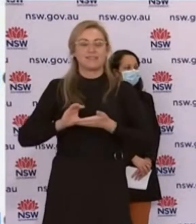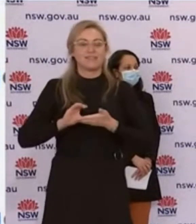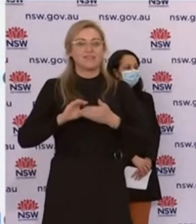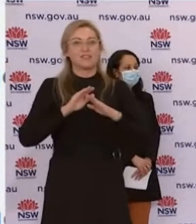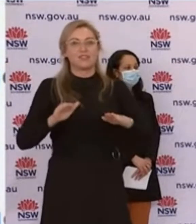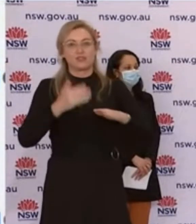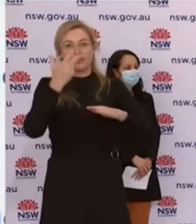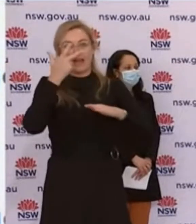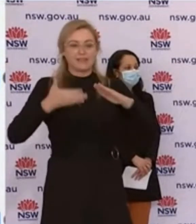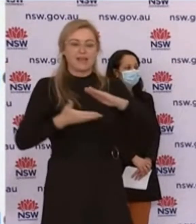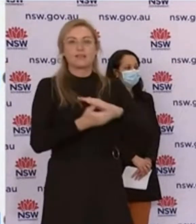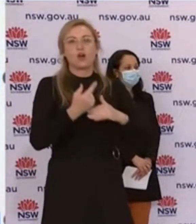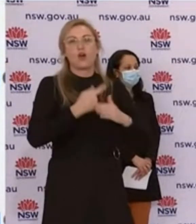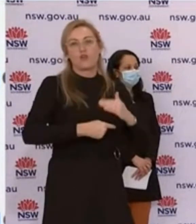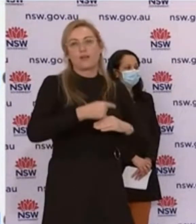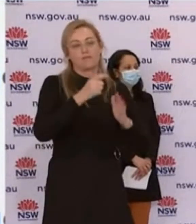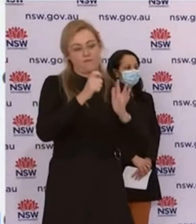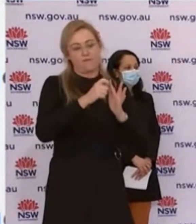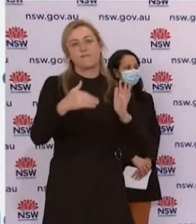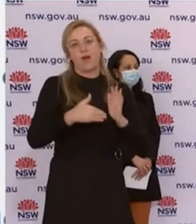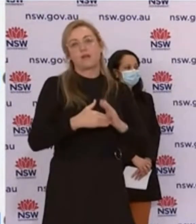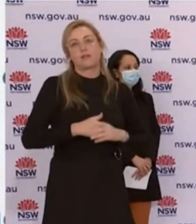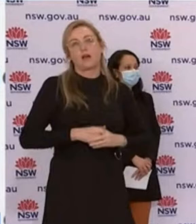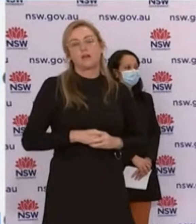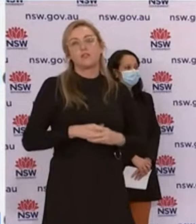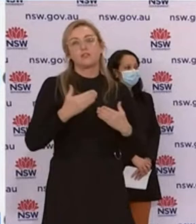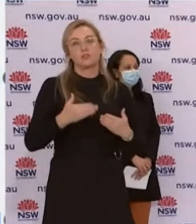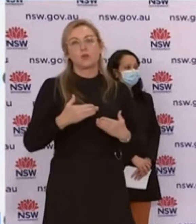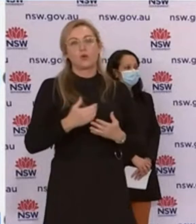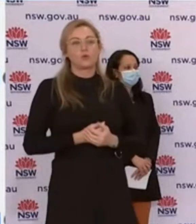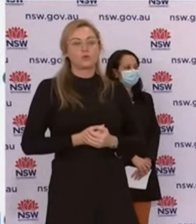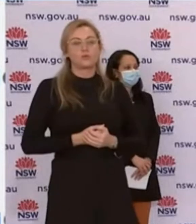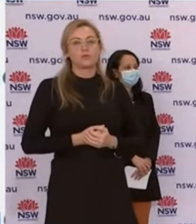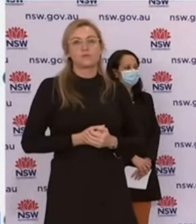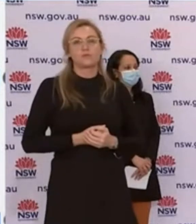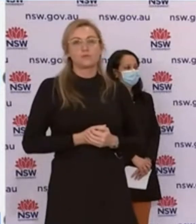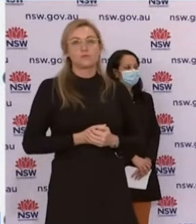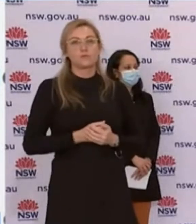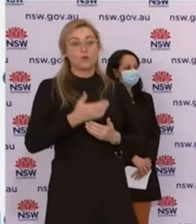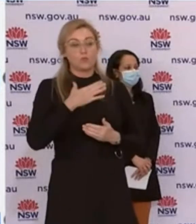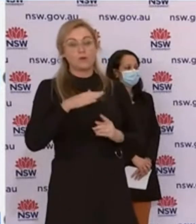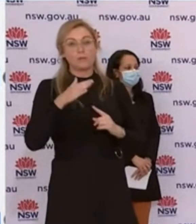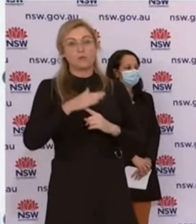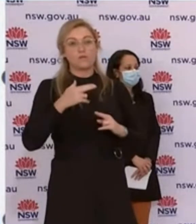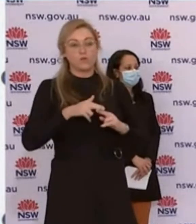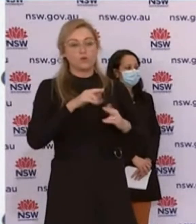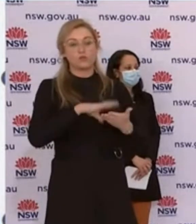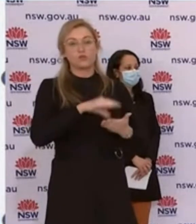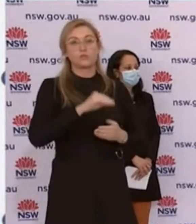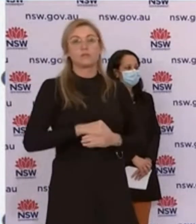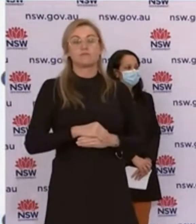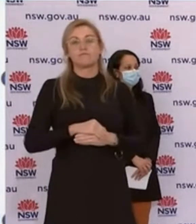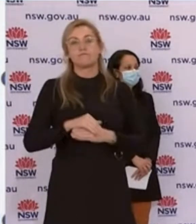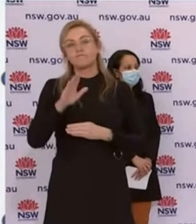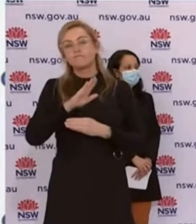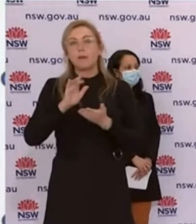18 only get the Pfizer vaccine. So clearly we're planning to accommodate those students, and I understand mid-September is